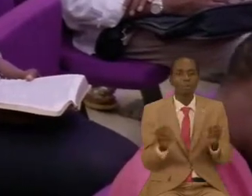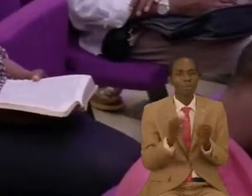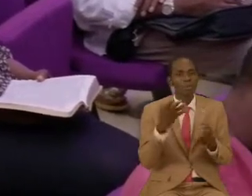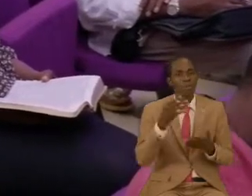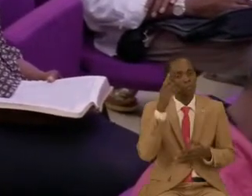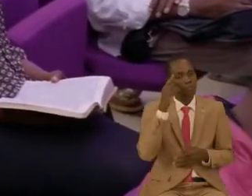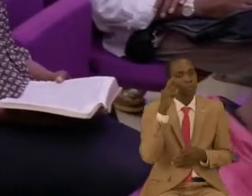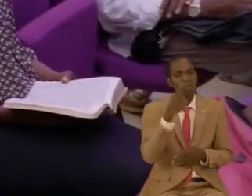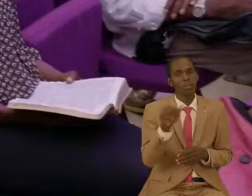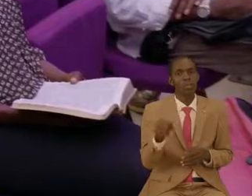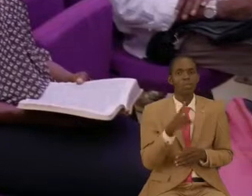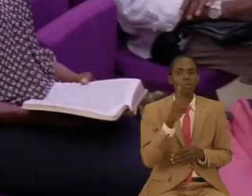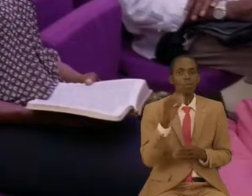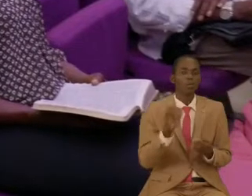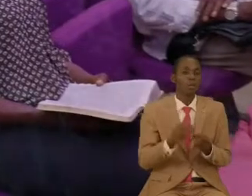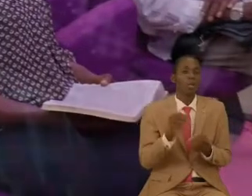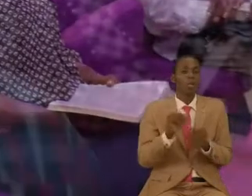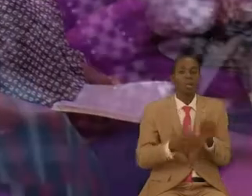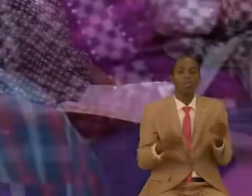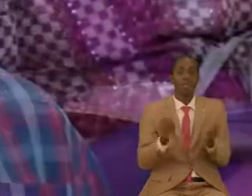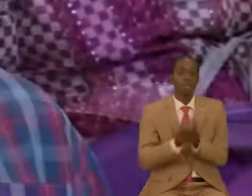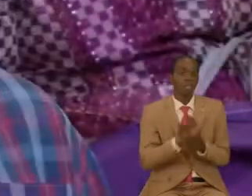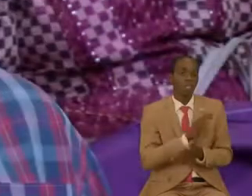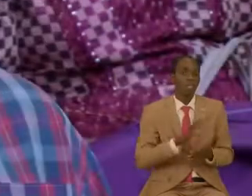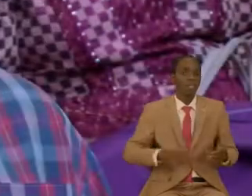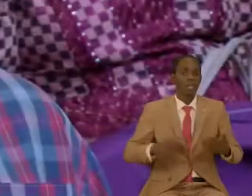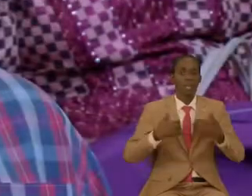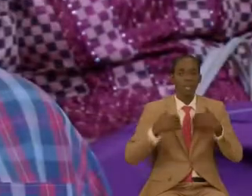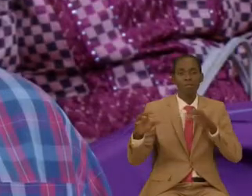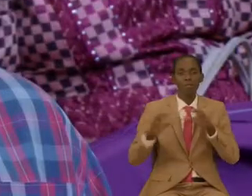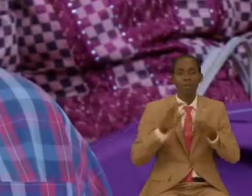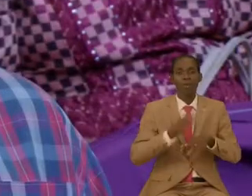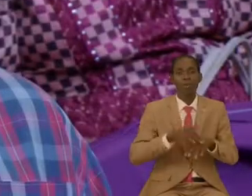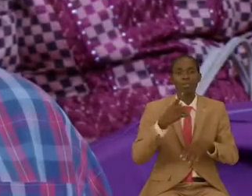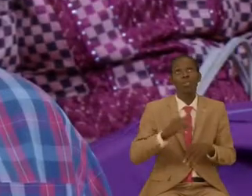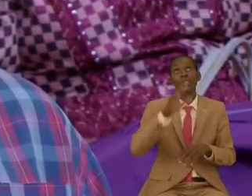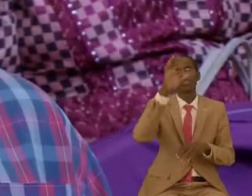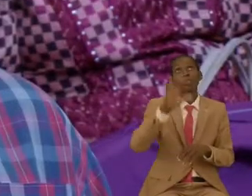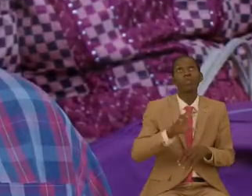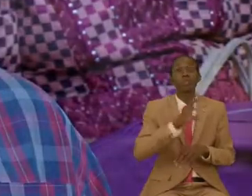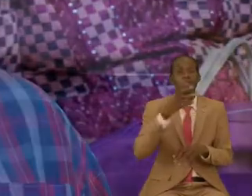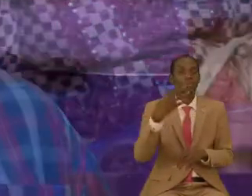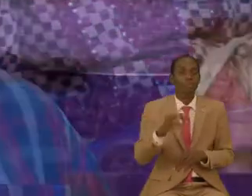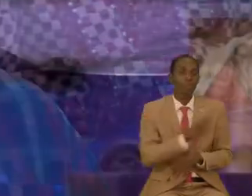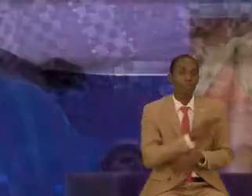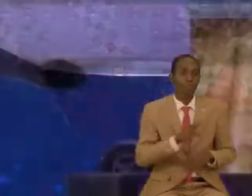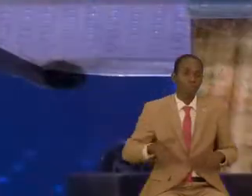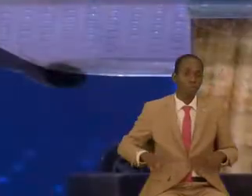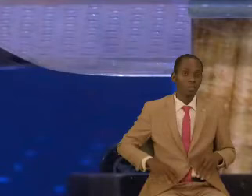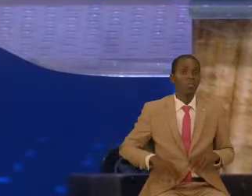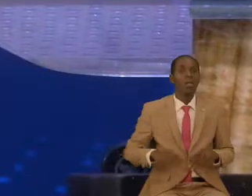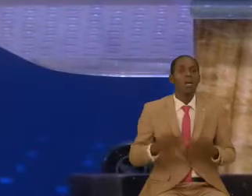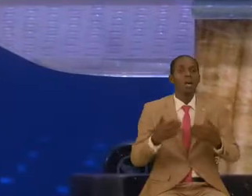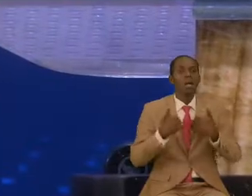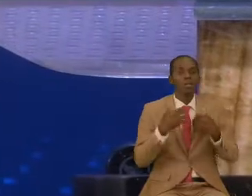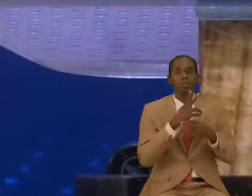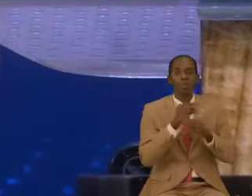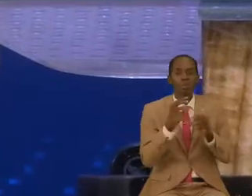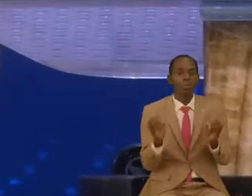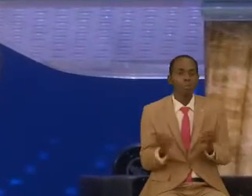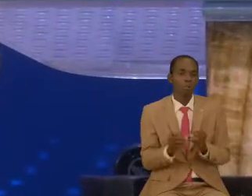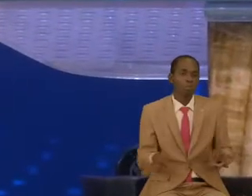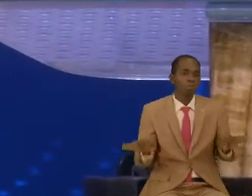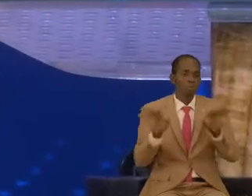anymore. Everything Christ has done on the cross of Calvary has no value for you anymore.